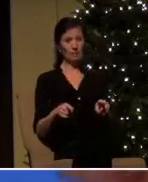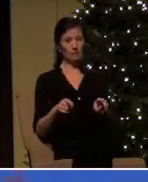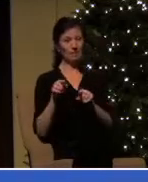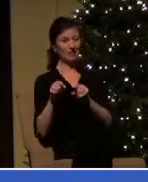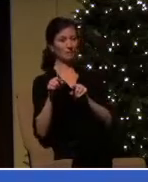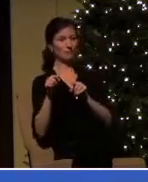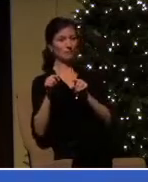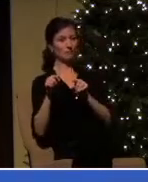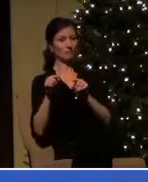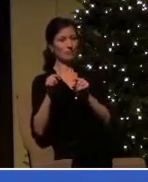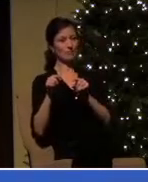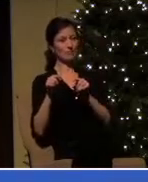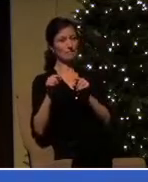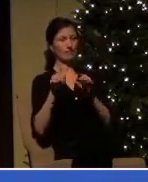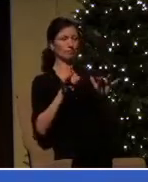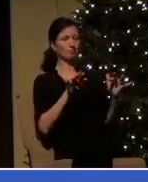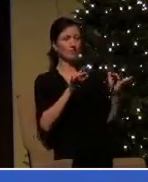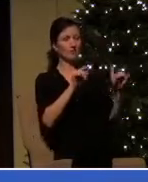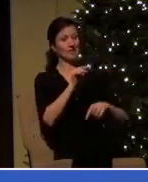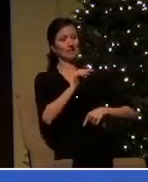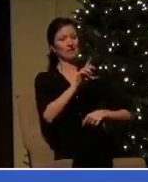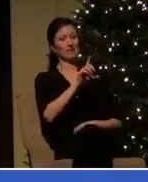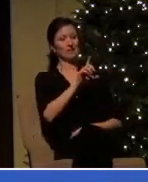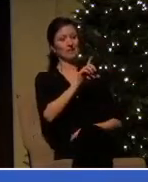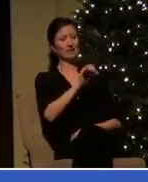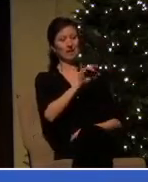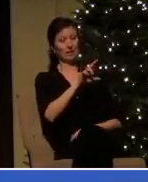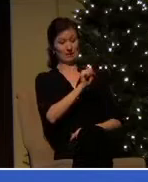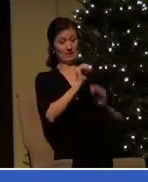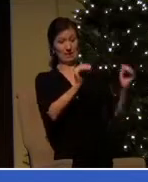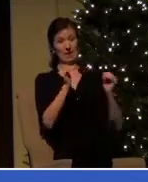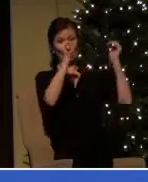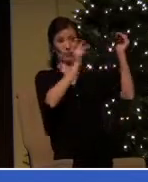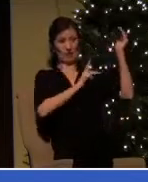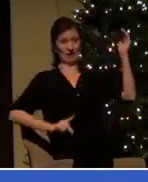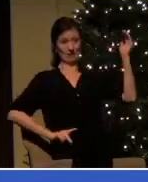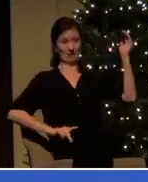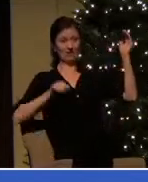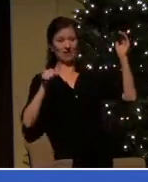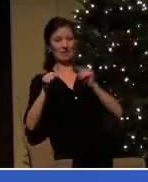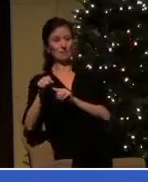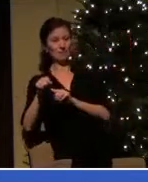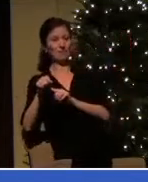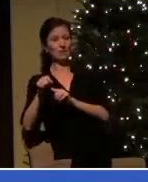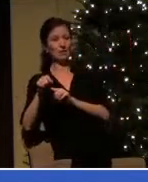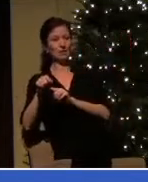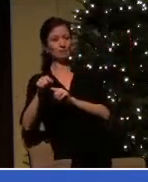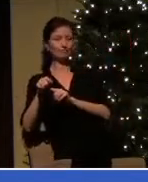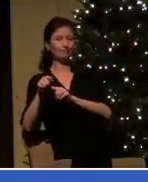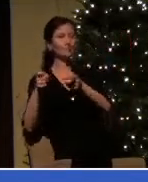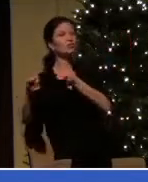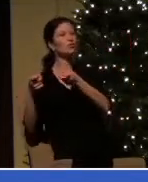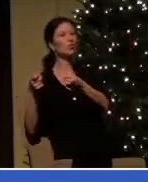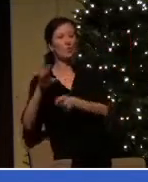emperor over the overall empire, but Darius was placed in charge of Babylon. At any